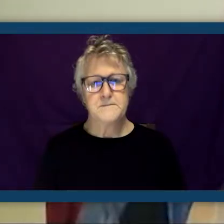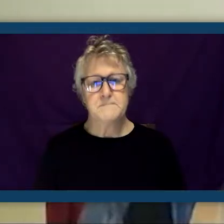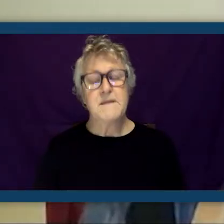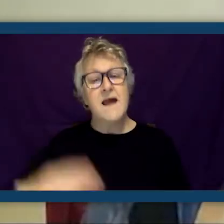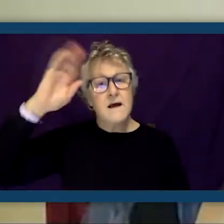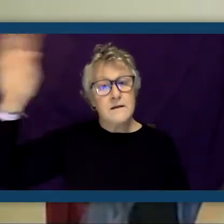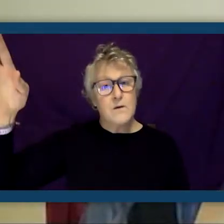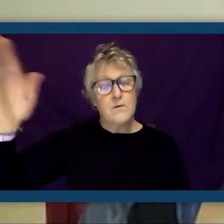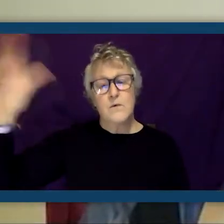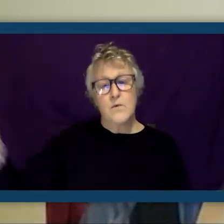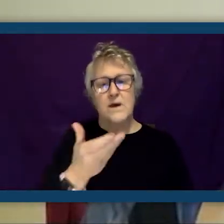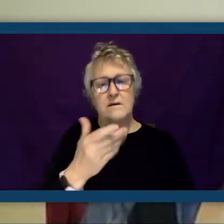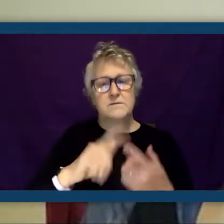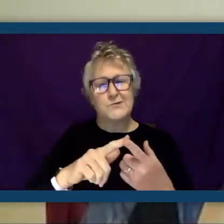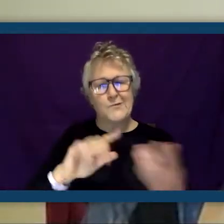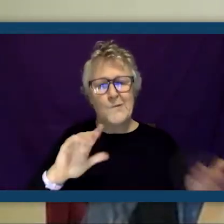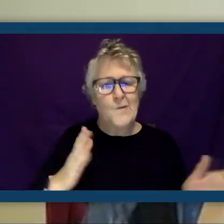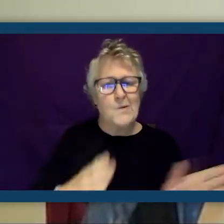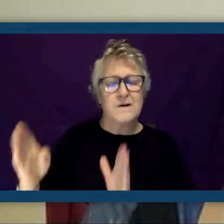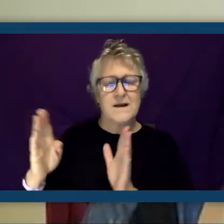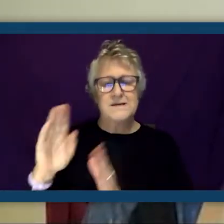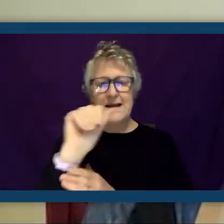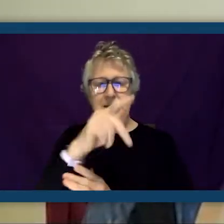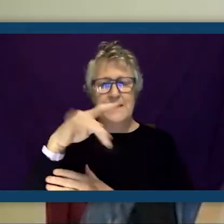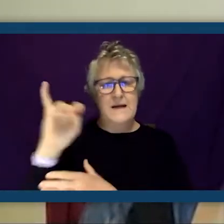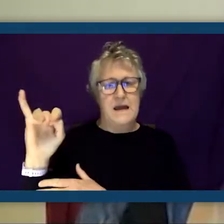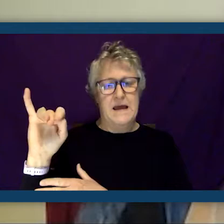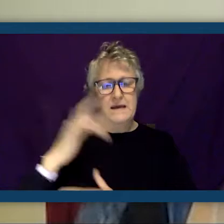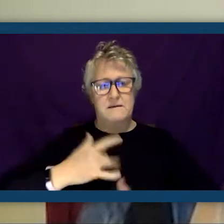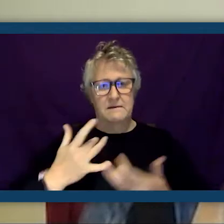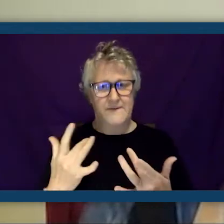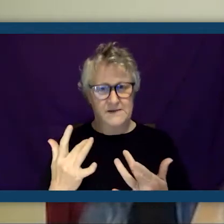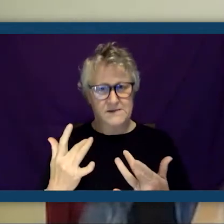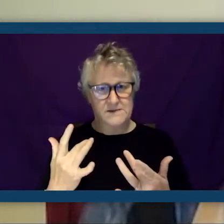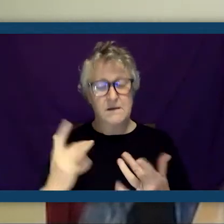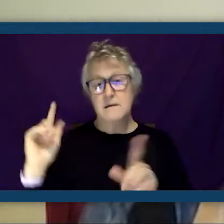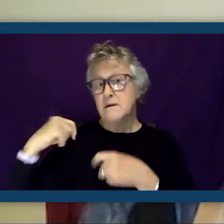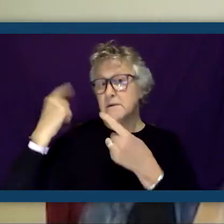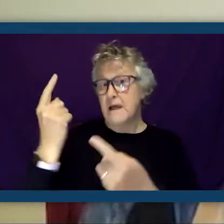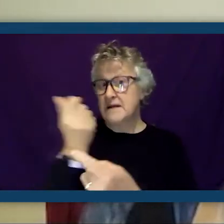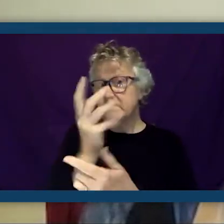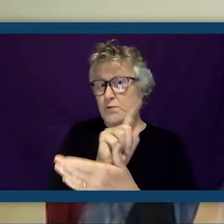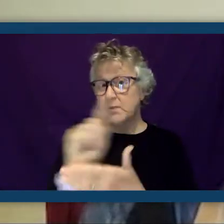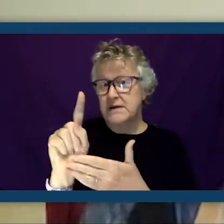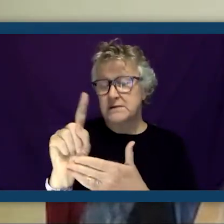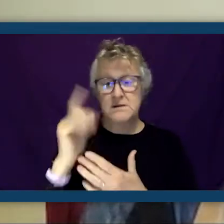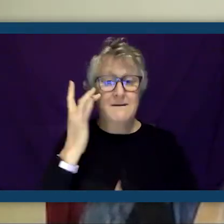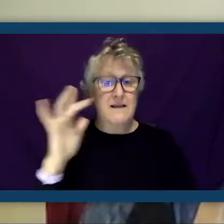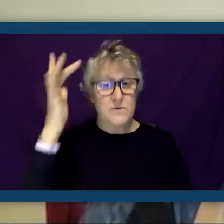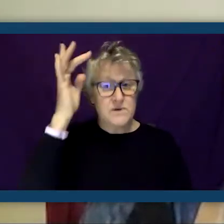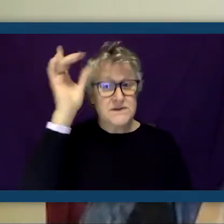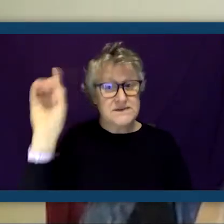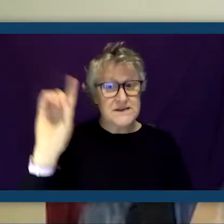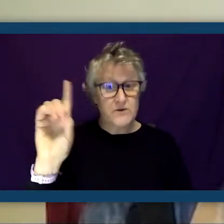Hello, and welcome to the Organizing AAPI Communities event. Over the last few weeks, the California Democratic Party and its